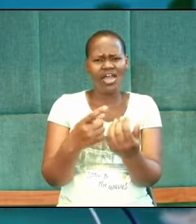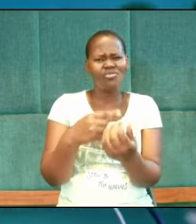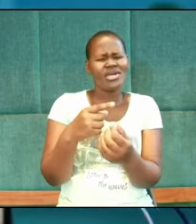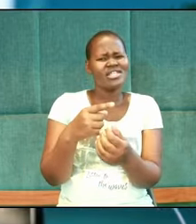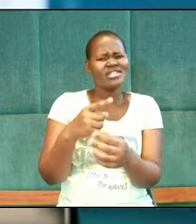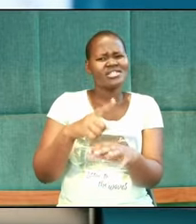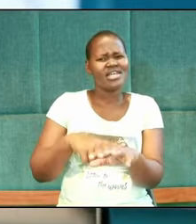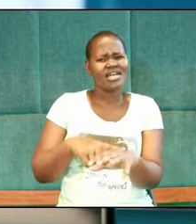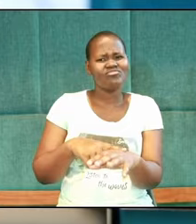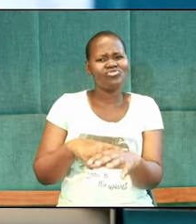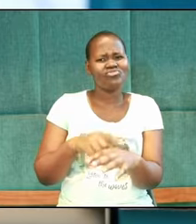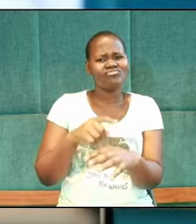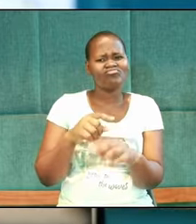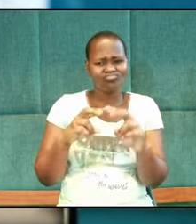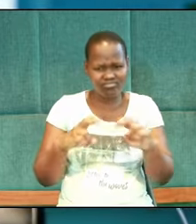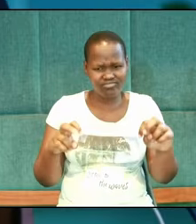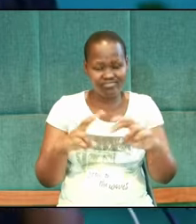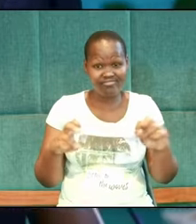now.